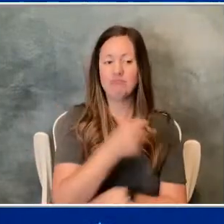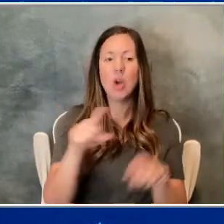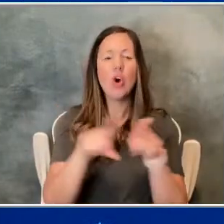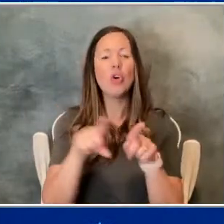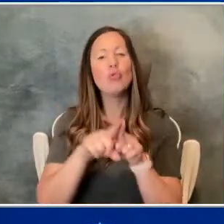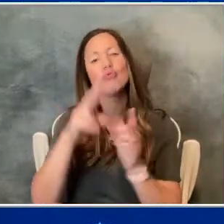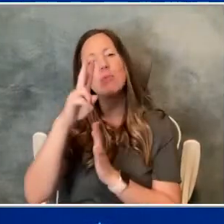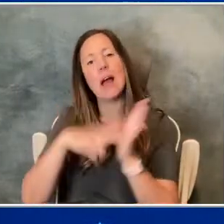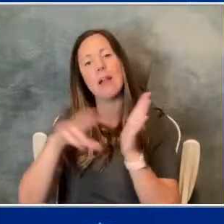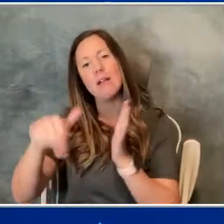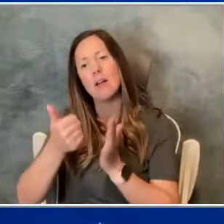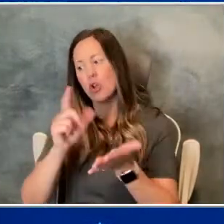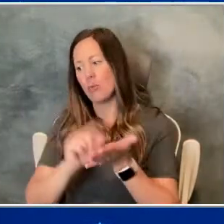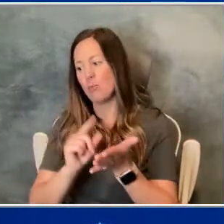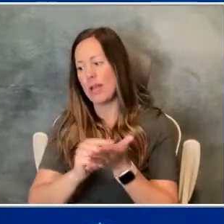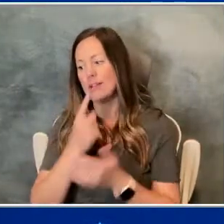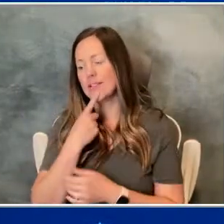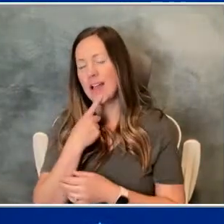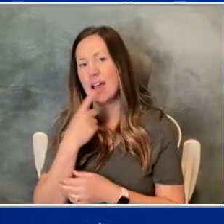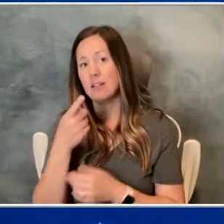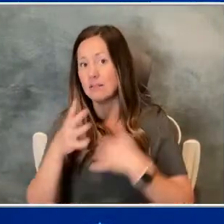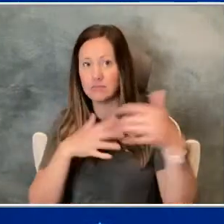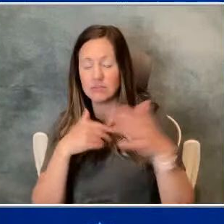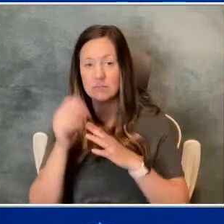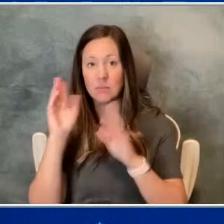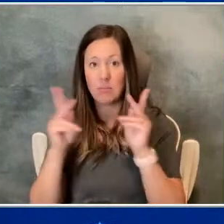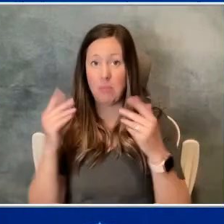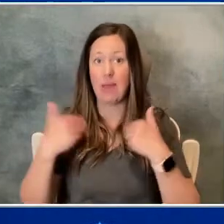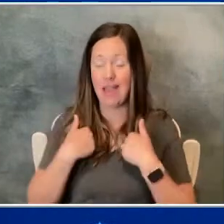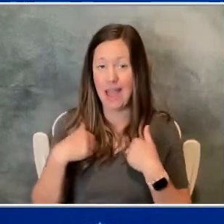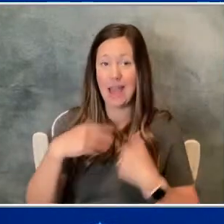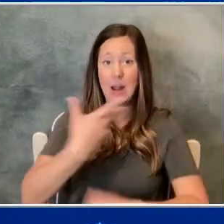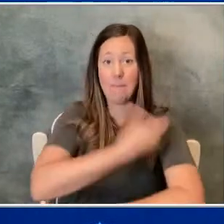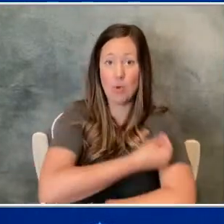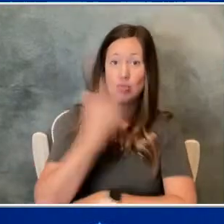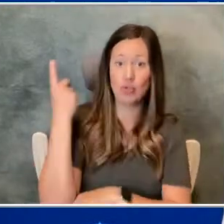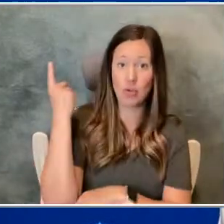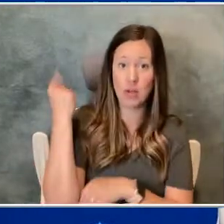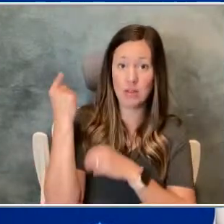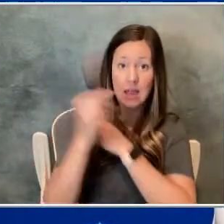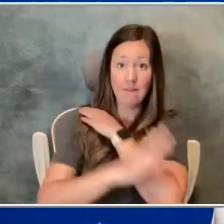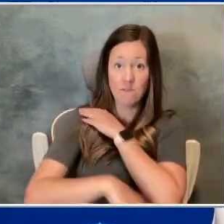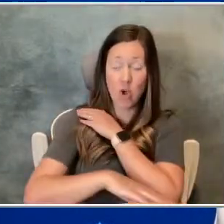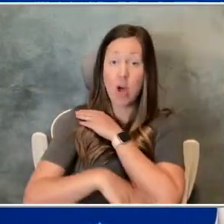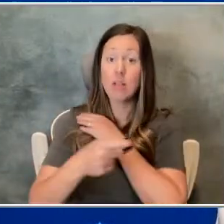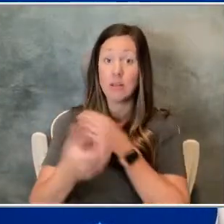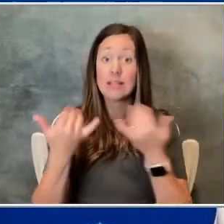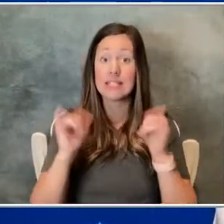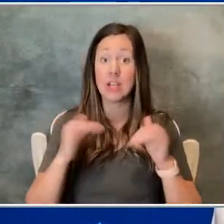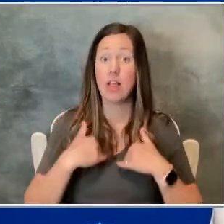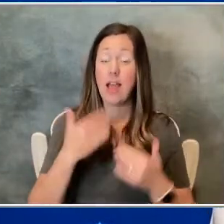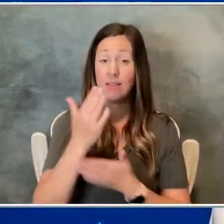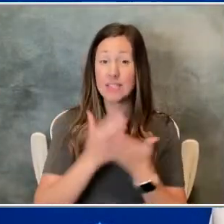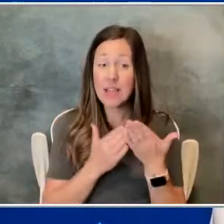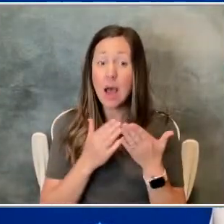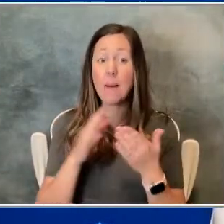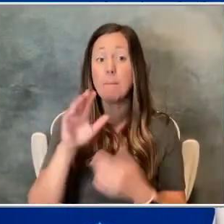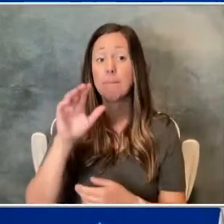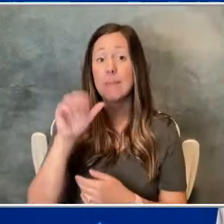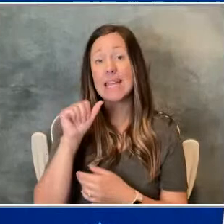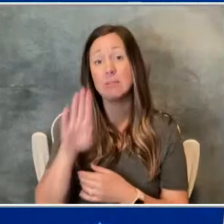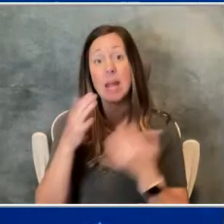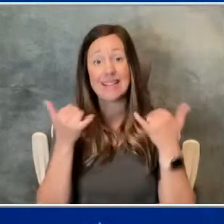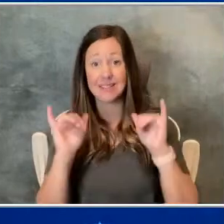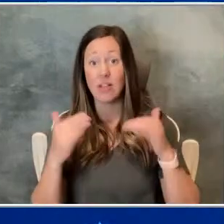that looks like even those people that did have a booster last fall, they still do have some neutralizing antibodies to this newest